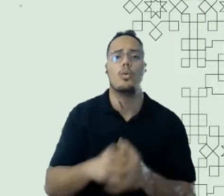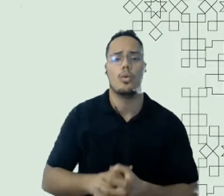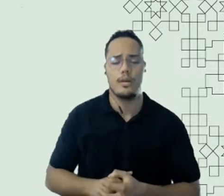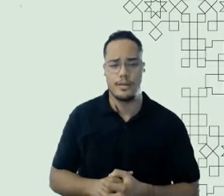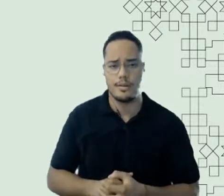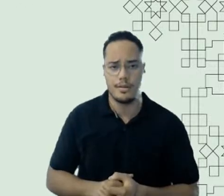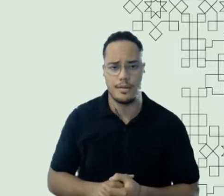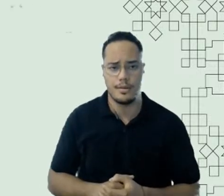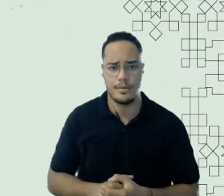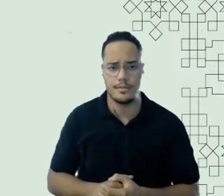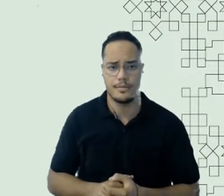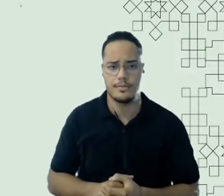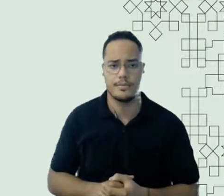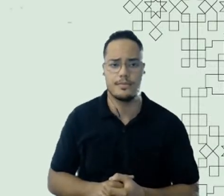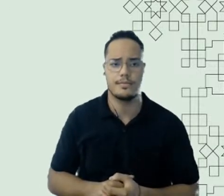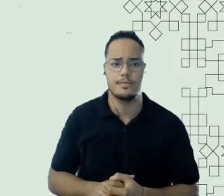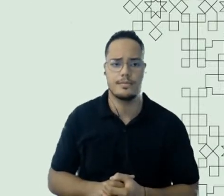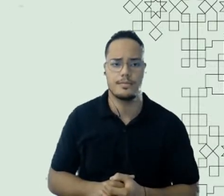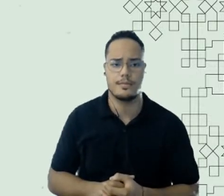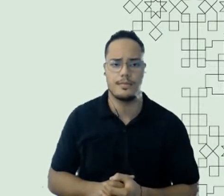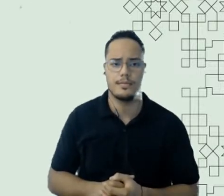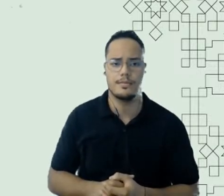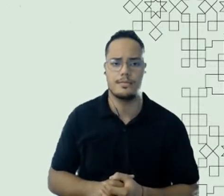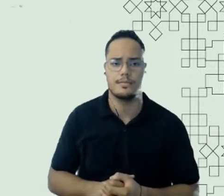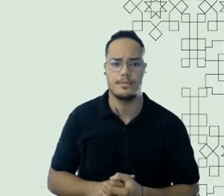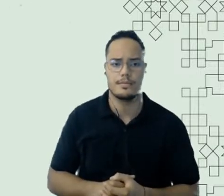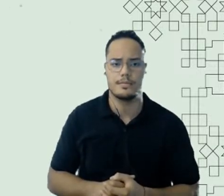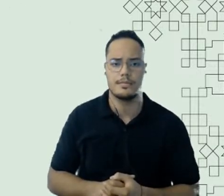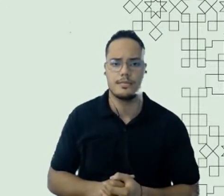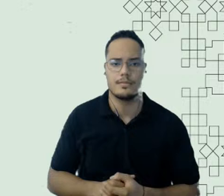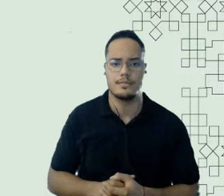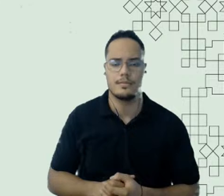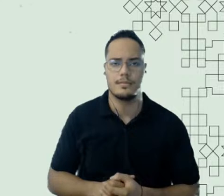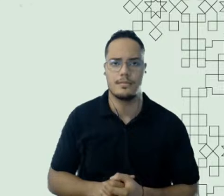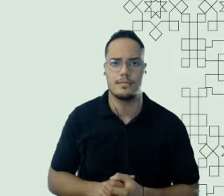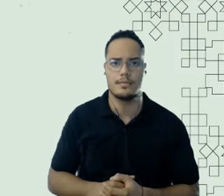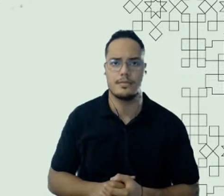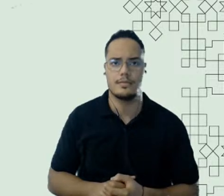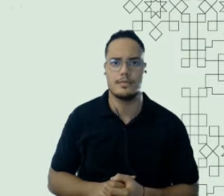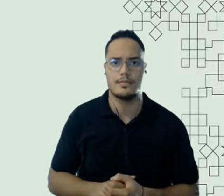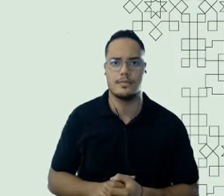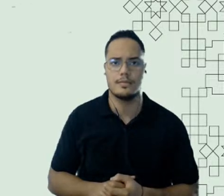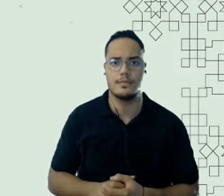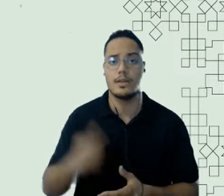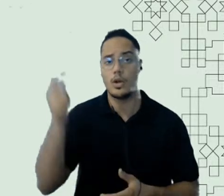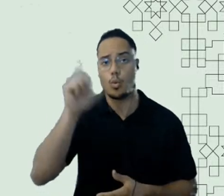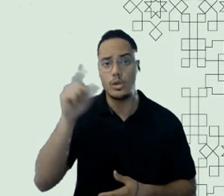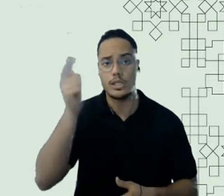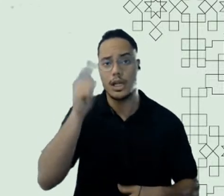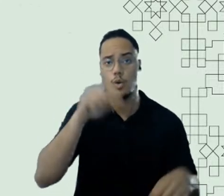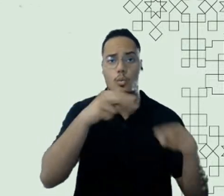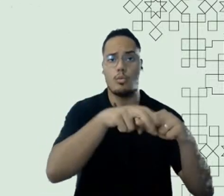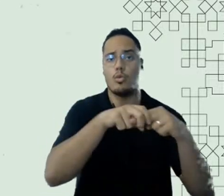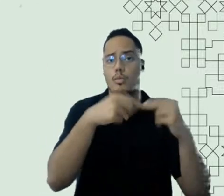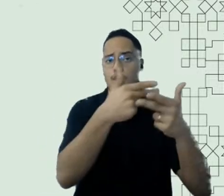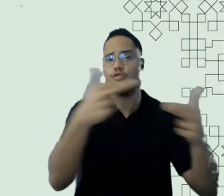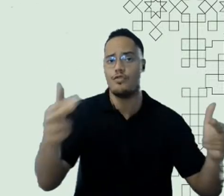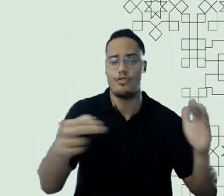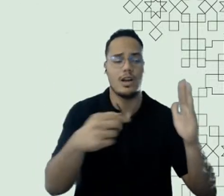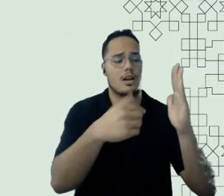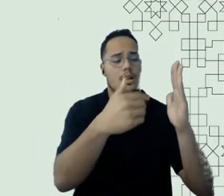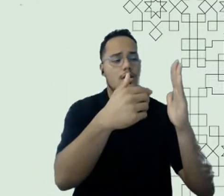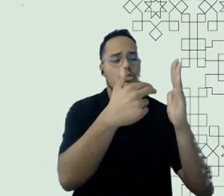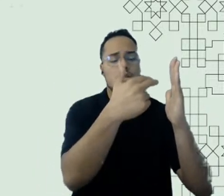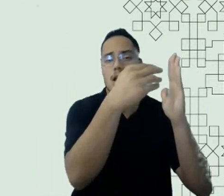licensing so that cross-border services can have one contact point to get copyright